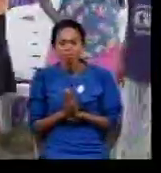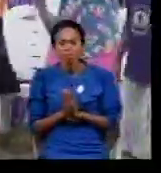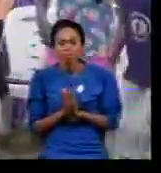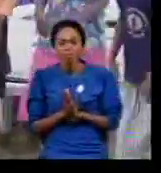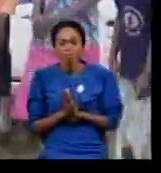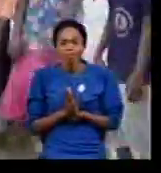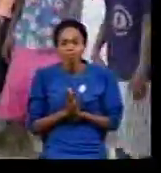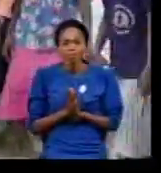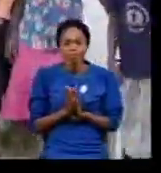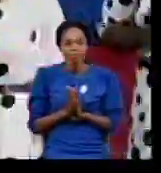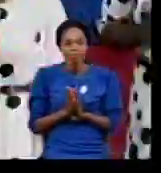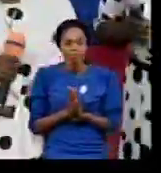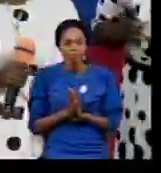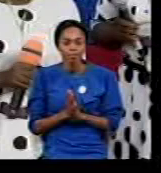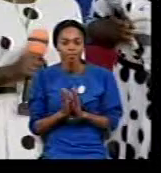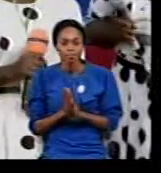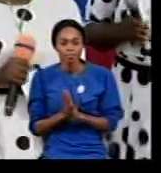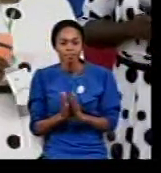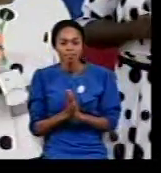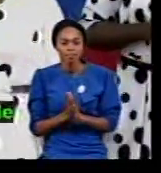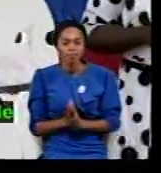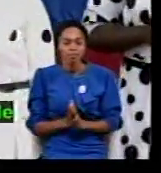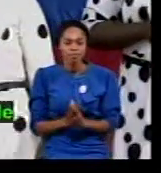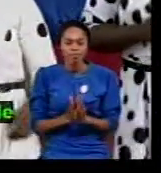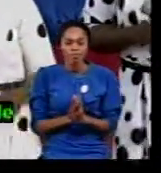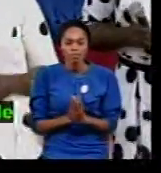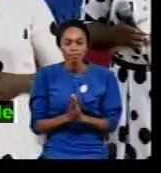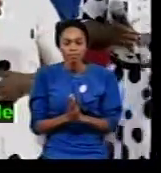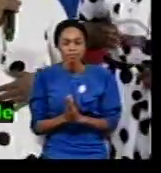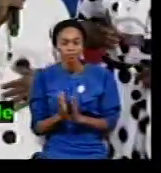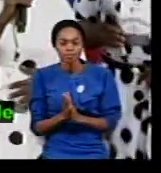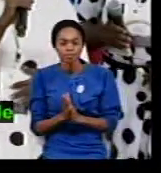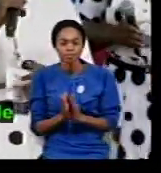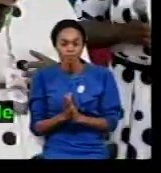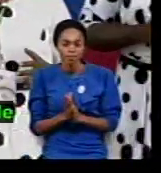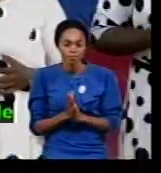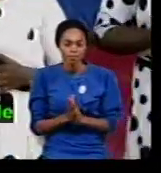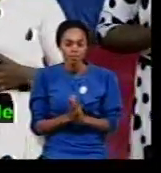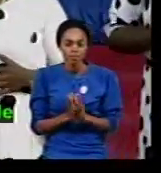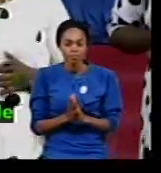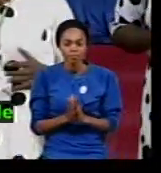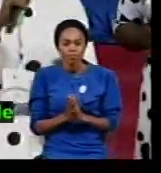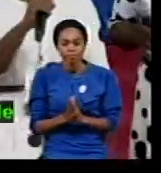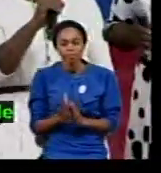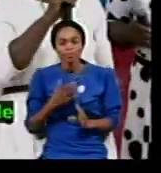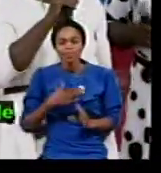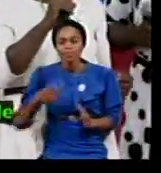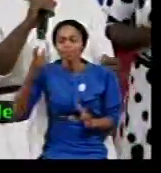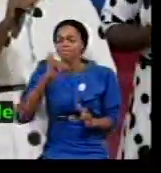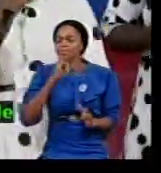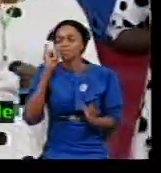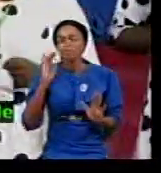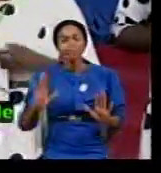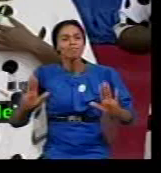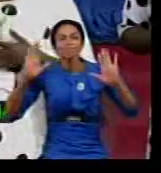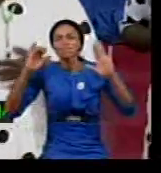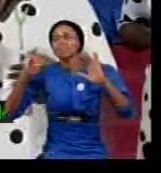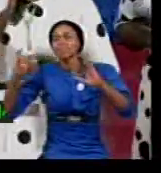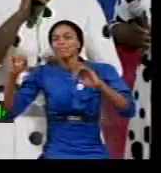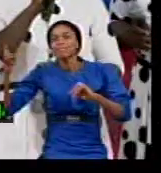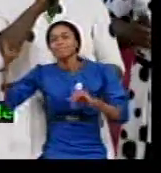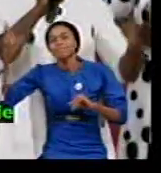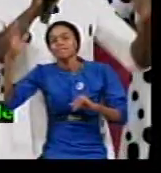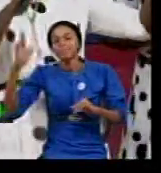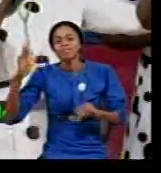35, and he sent messengers throughout all Manasseh, who also was gathered after him, and he sent messengers unto